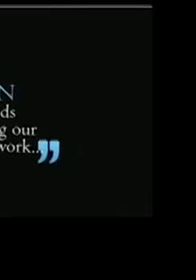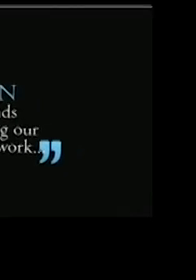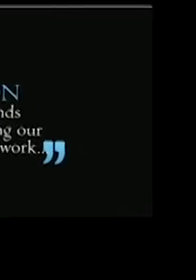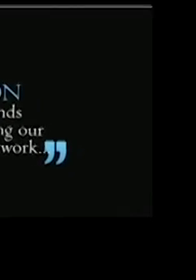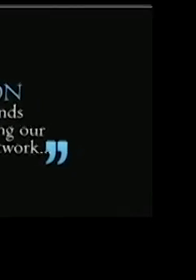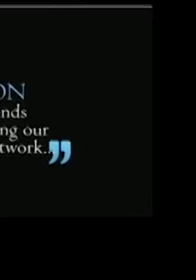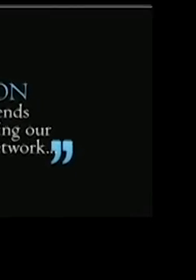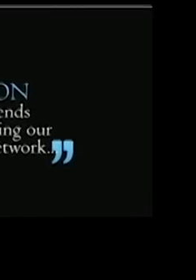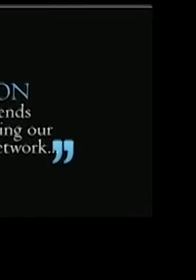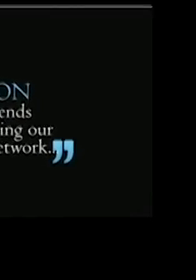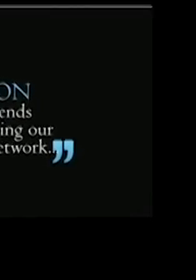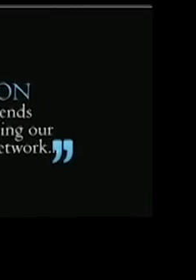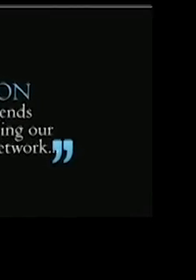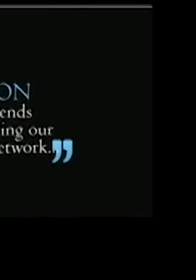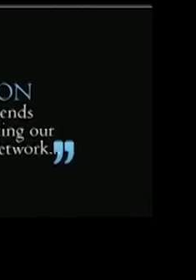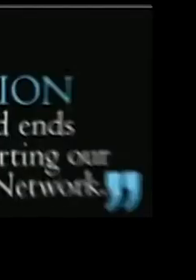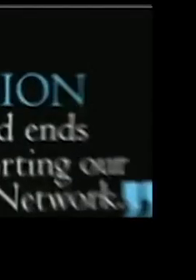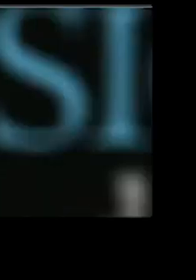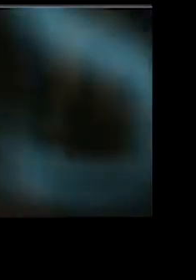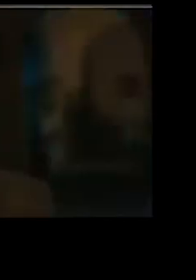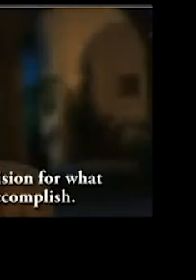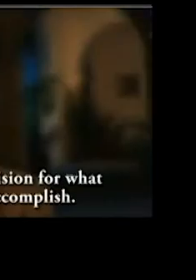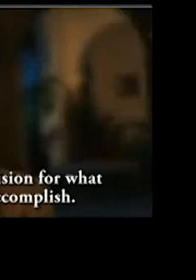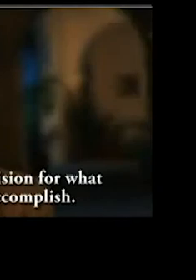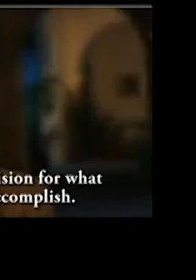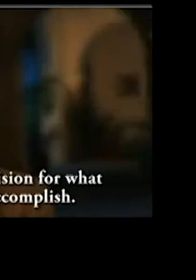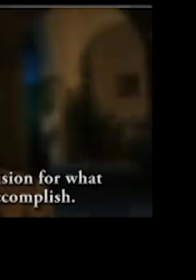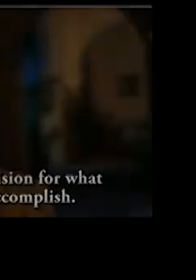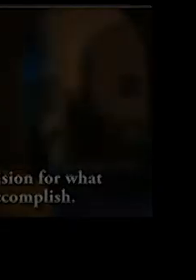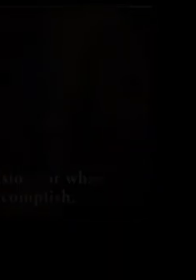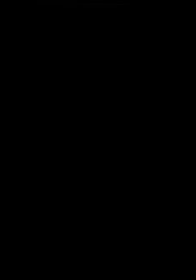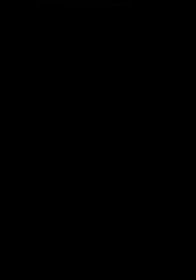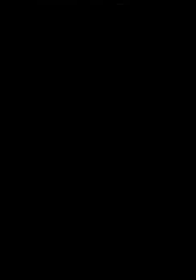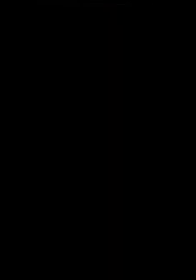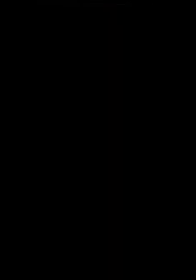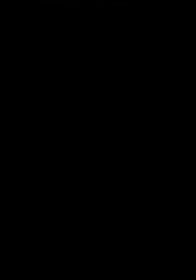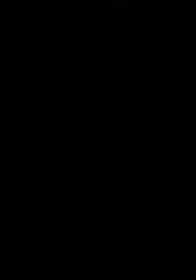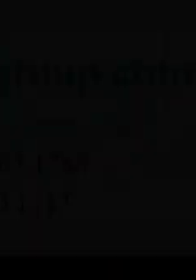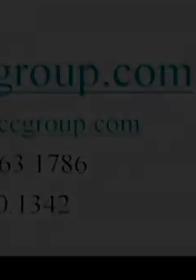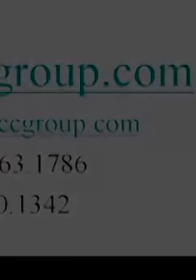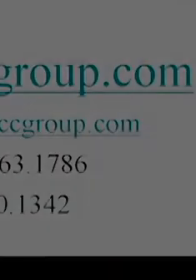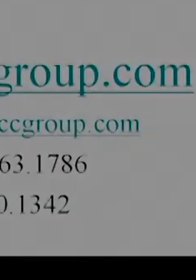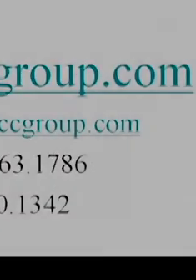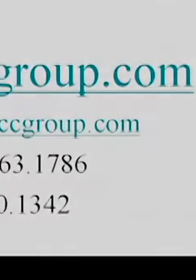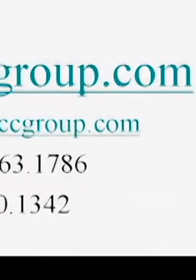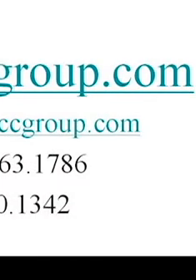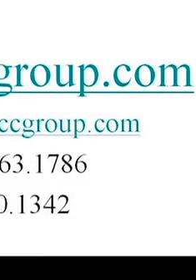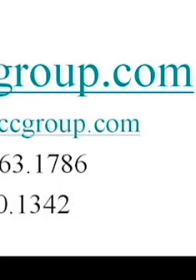We have a very clear vision for what we're trying to accomplish.